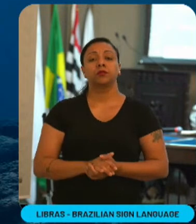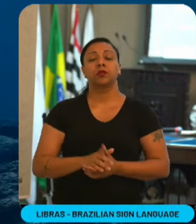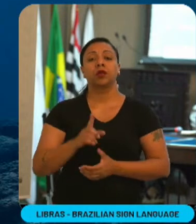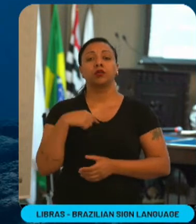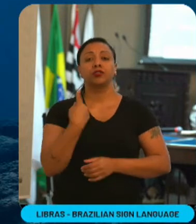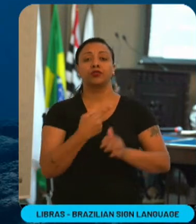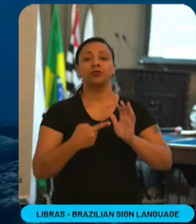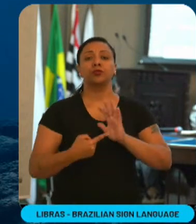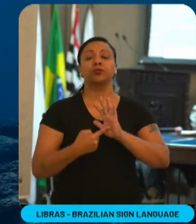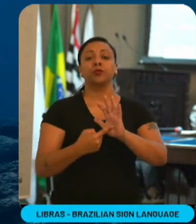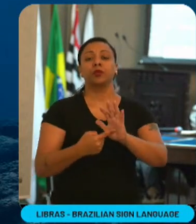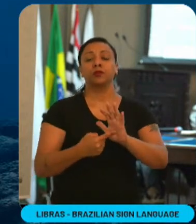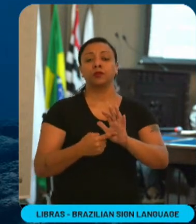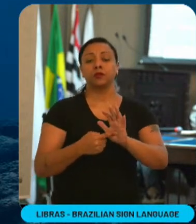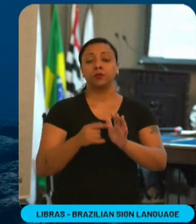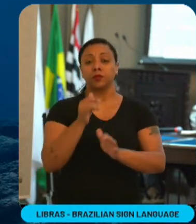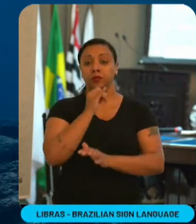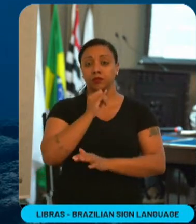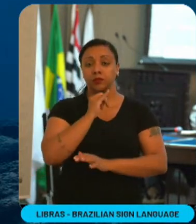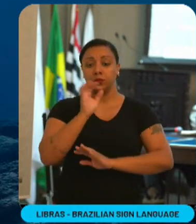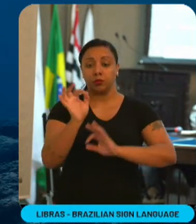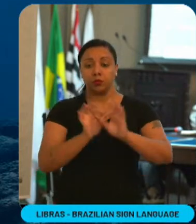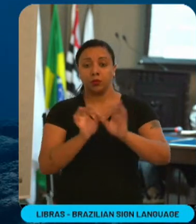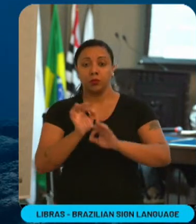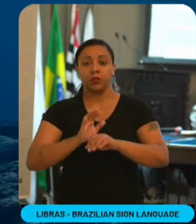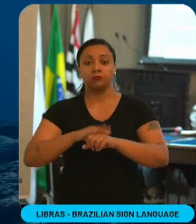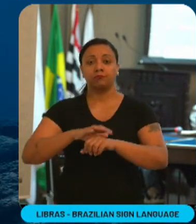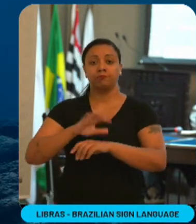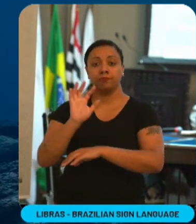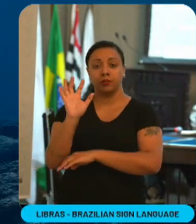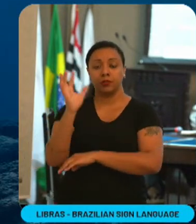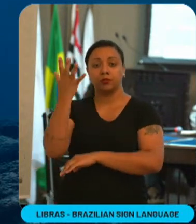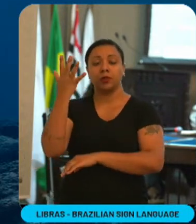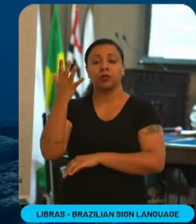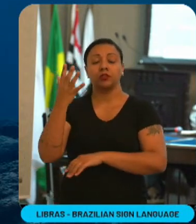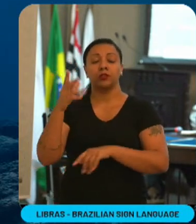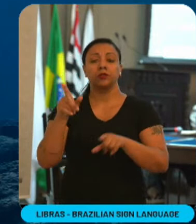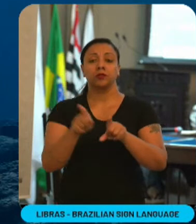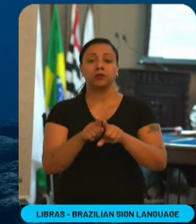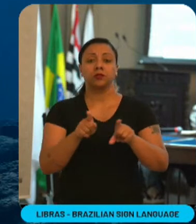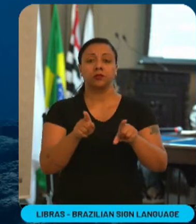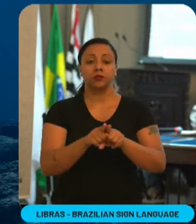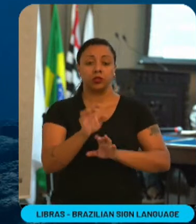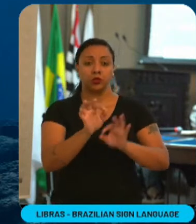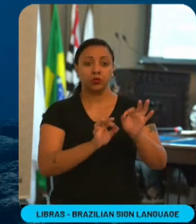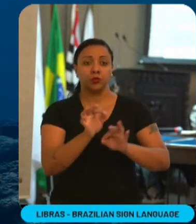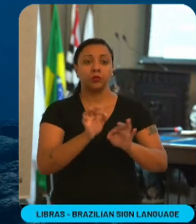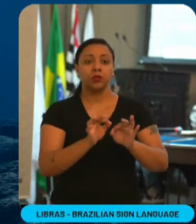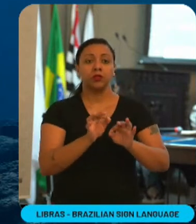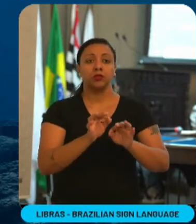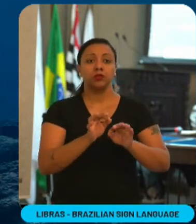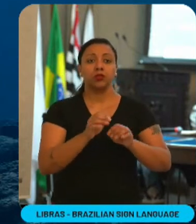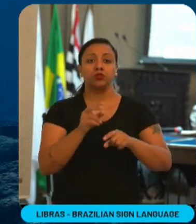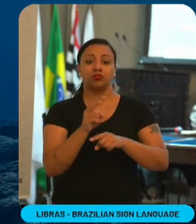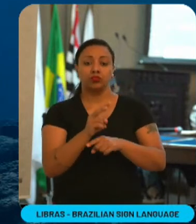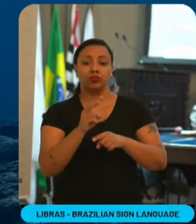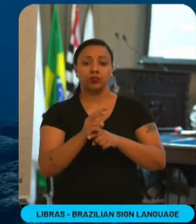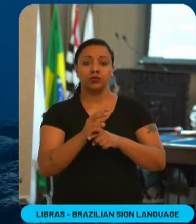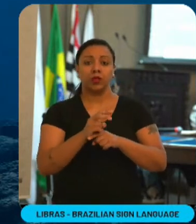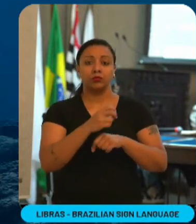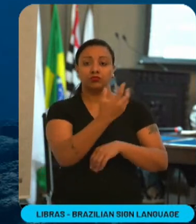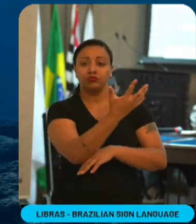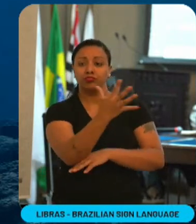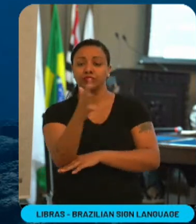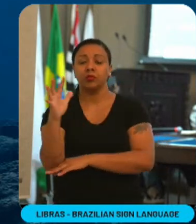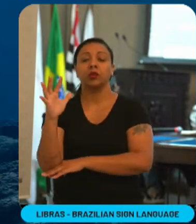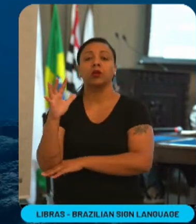manager to plan, or the policymakers. And so both in the climate change as